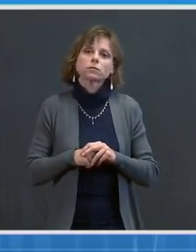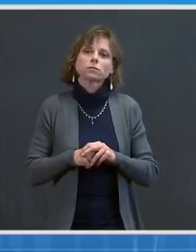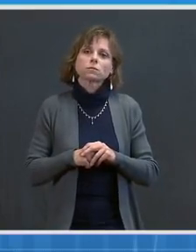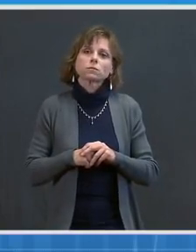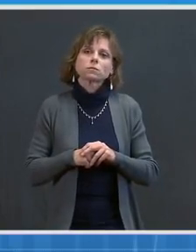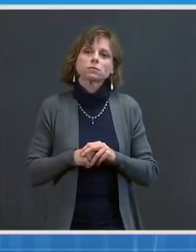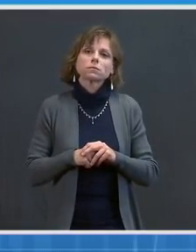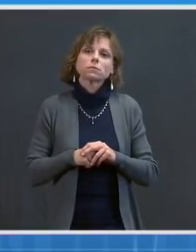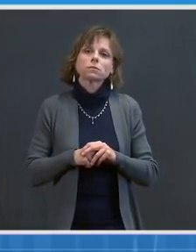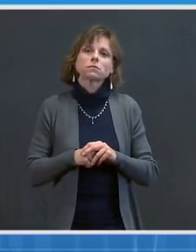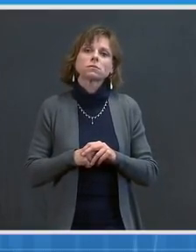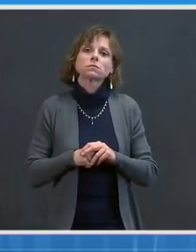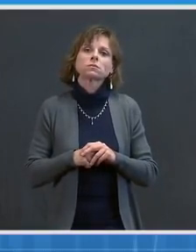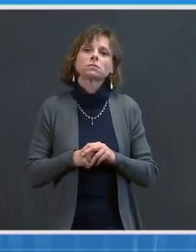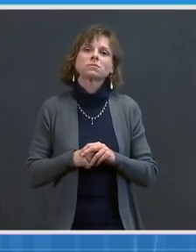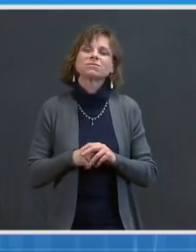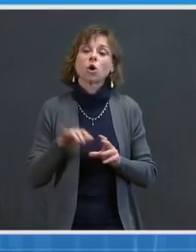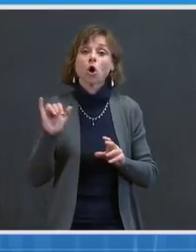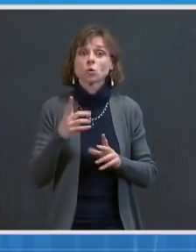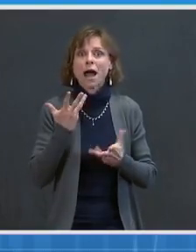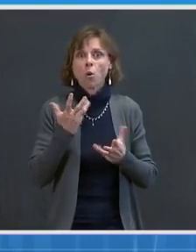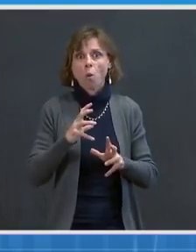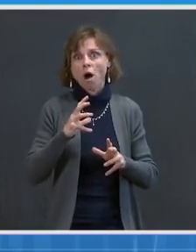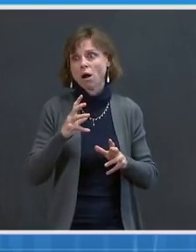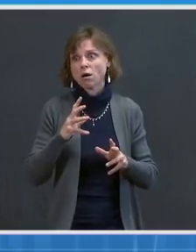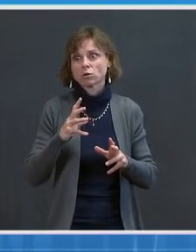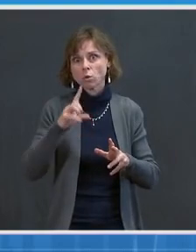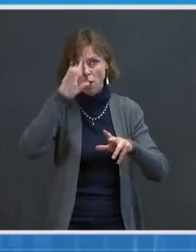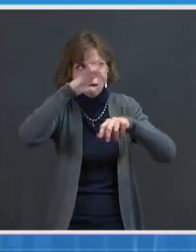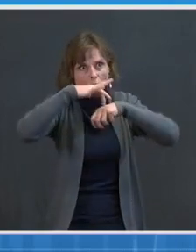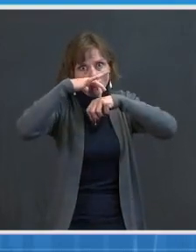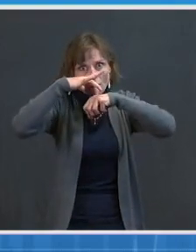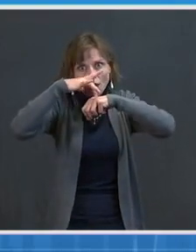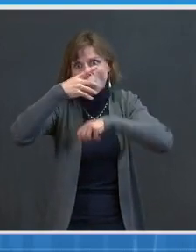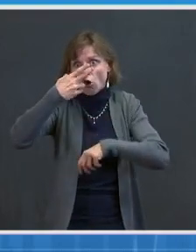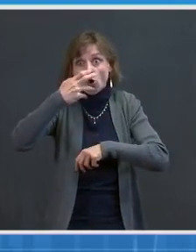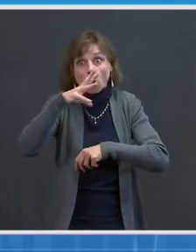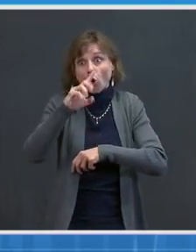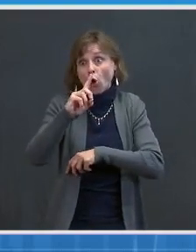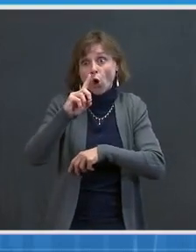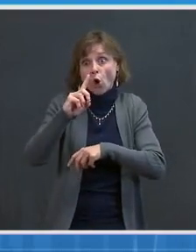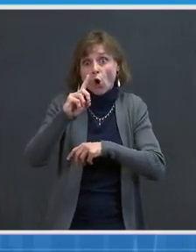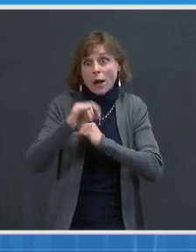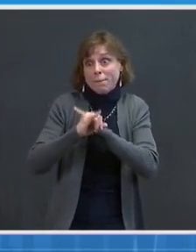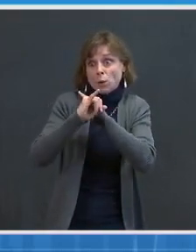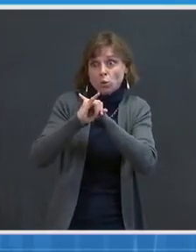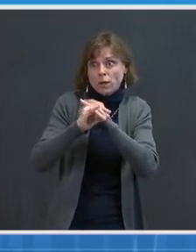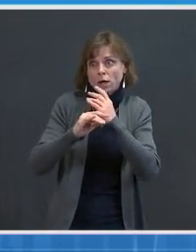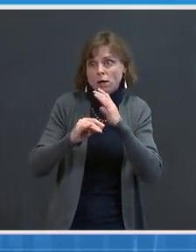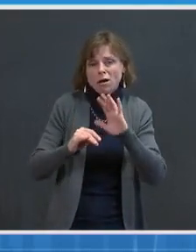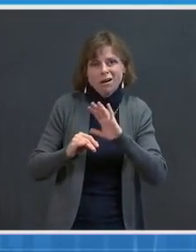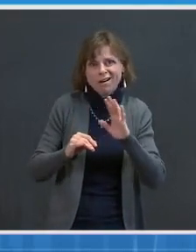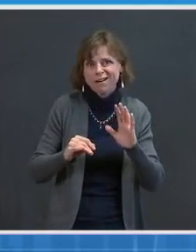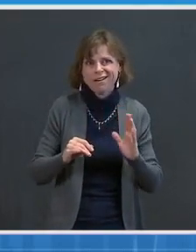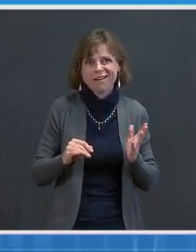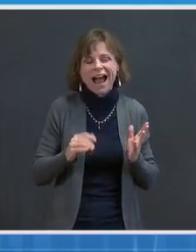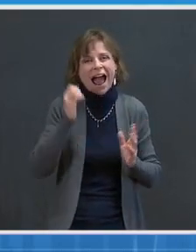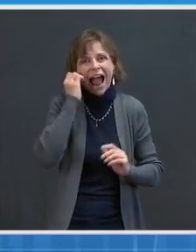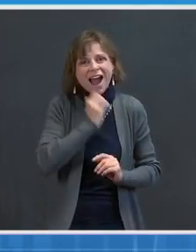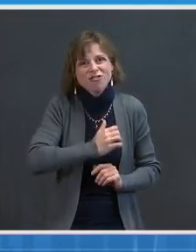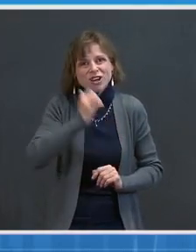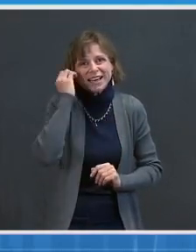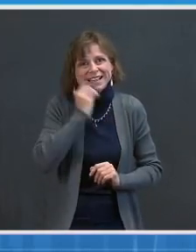on reaching this end game of herd immunity, because every day that you put 2 million to 3